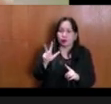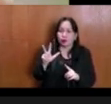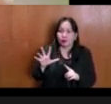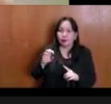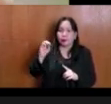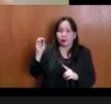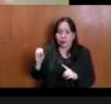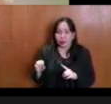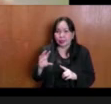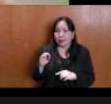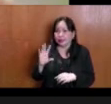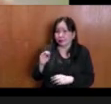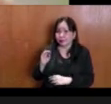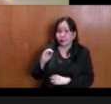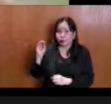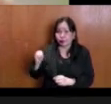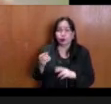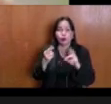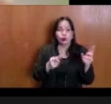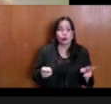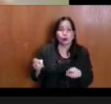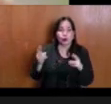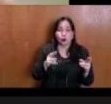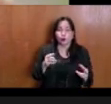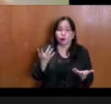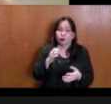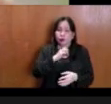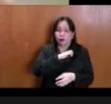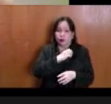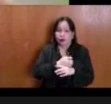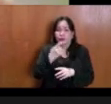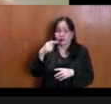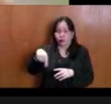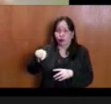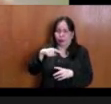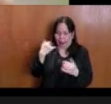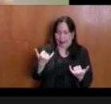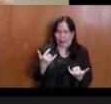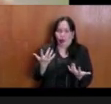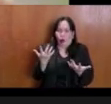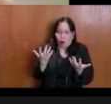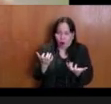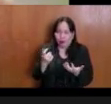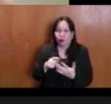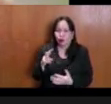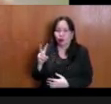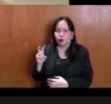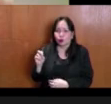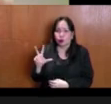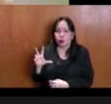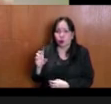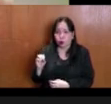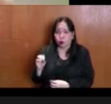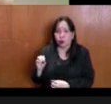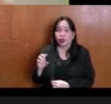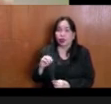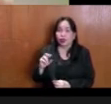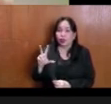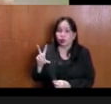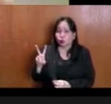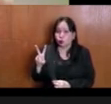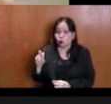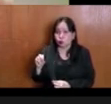and 50% renewable energy contribution in our energy mix by 2030 and 2050,